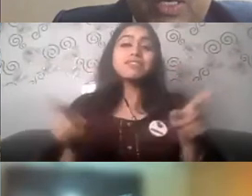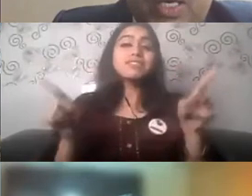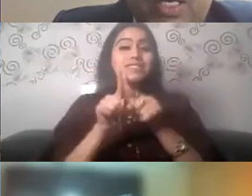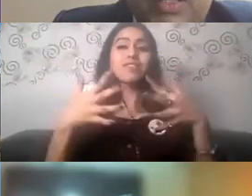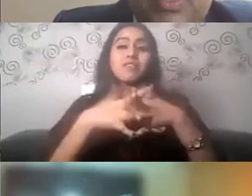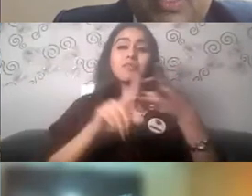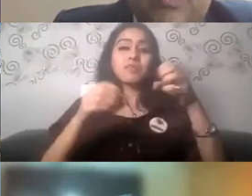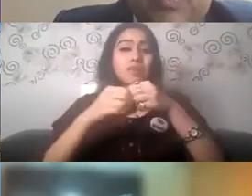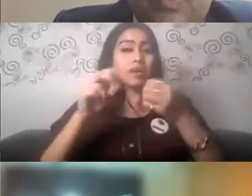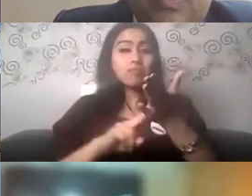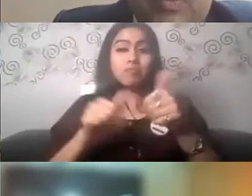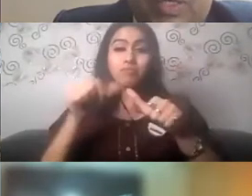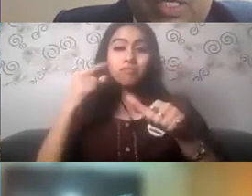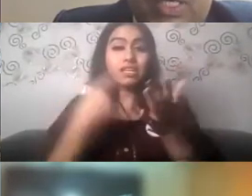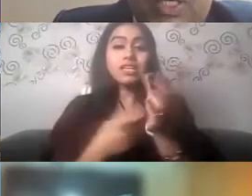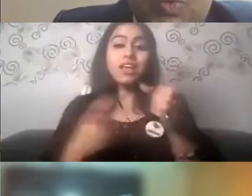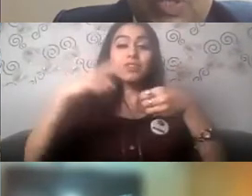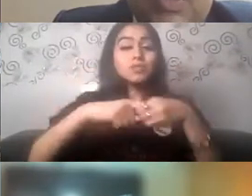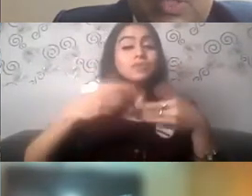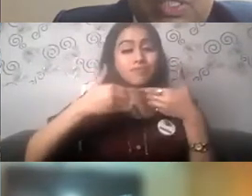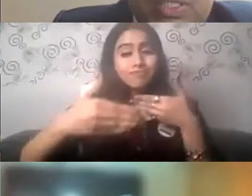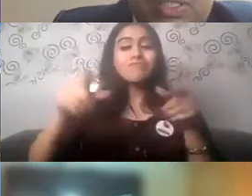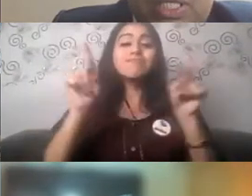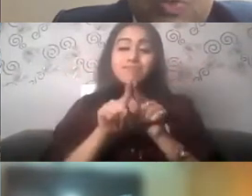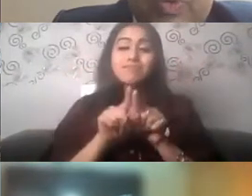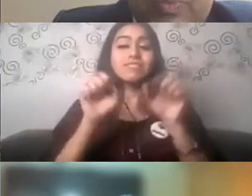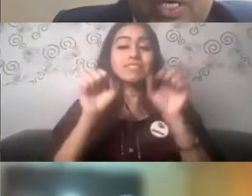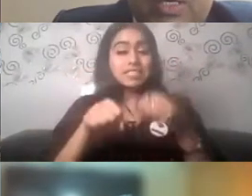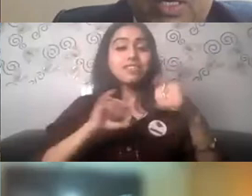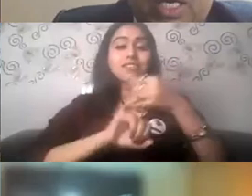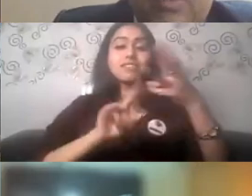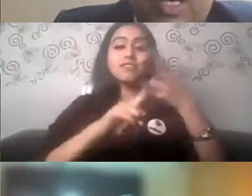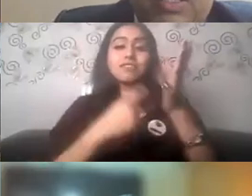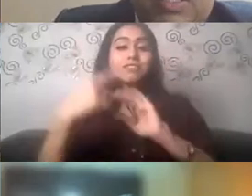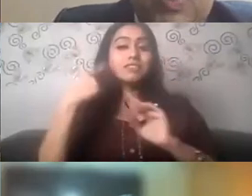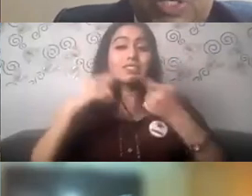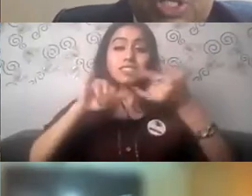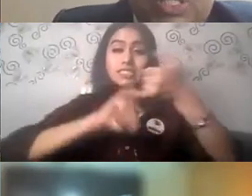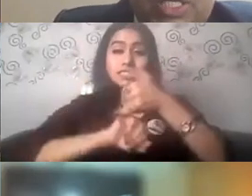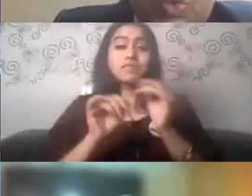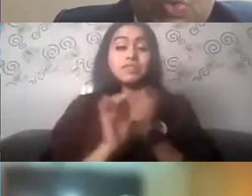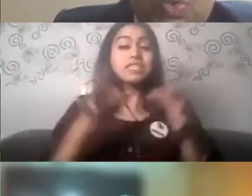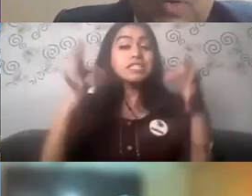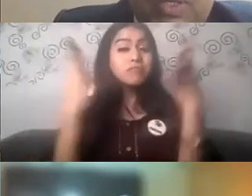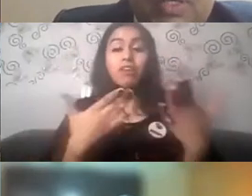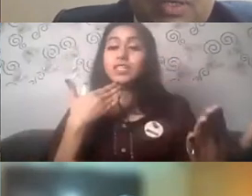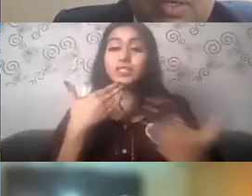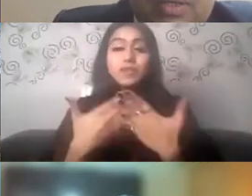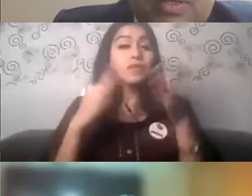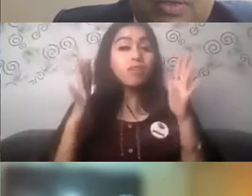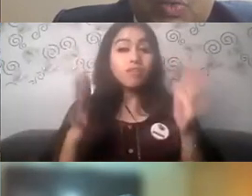webinar. And we will continue with this series of webinar. And my special thanks to